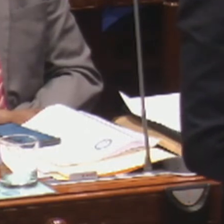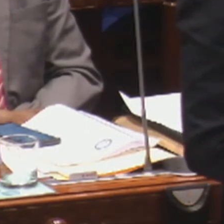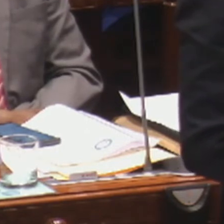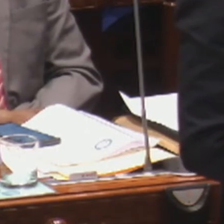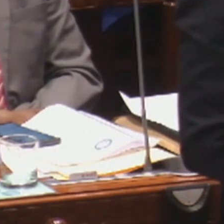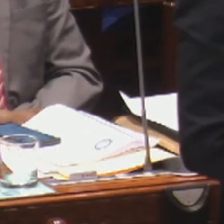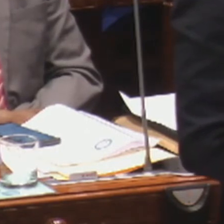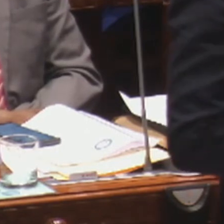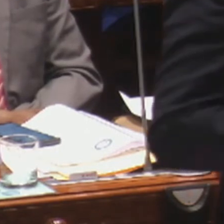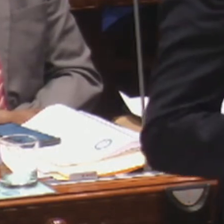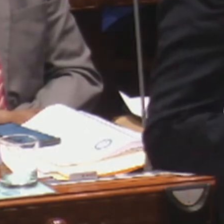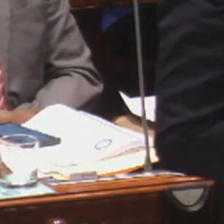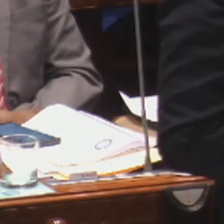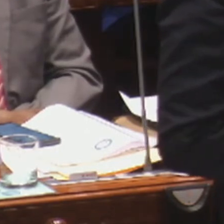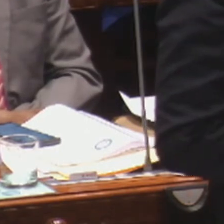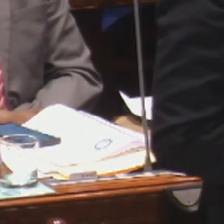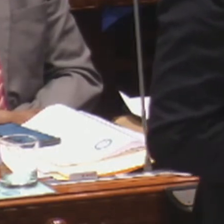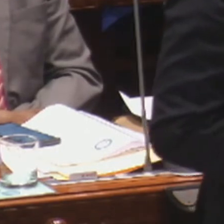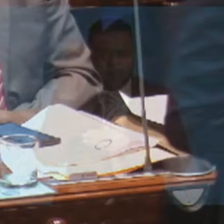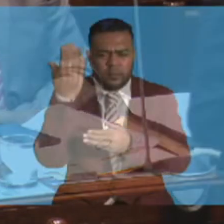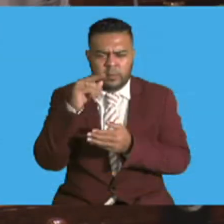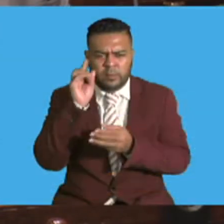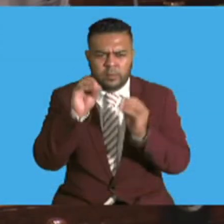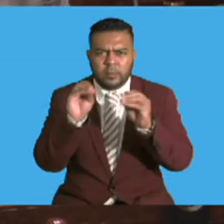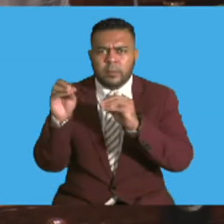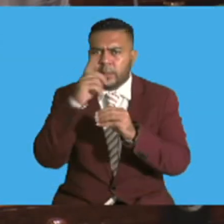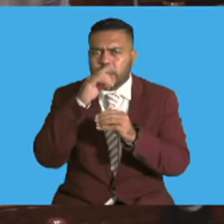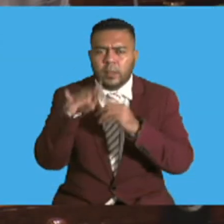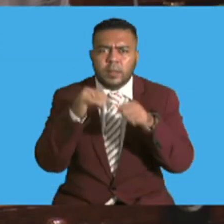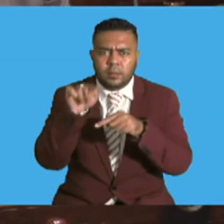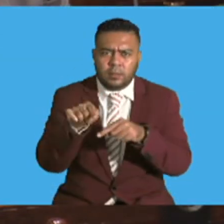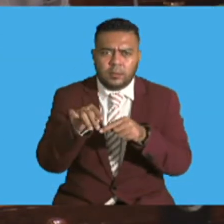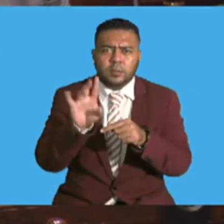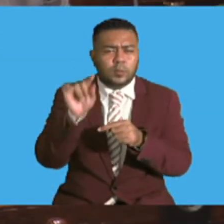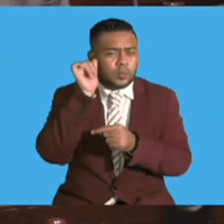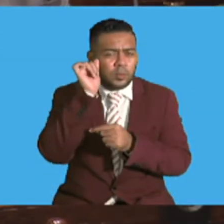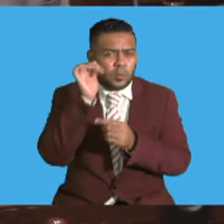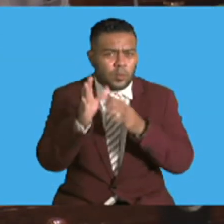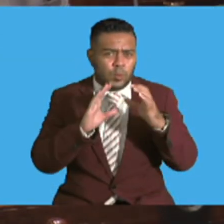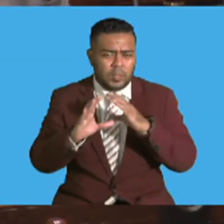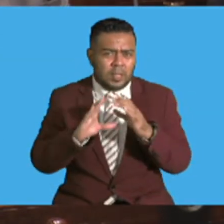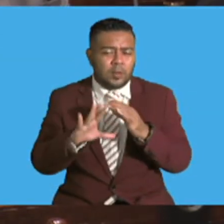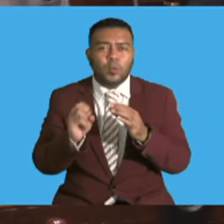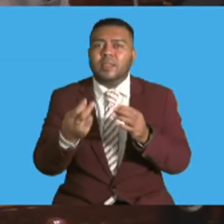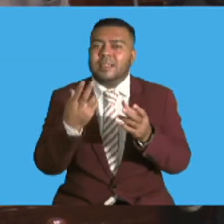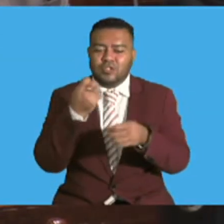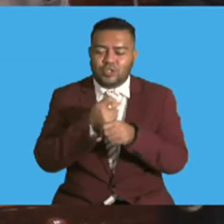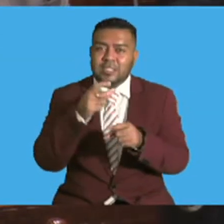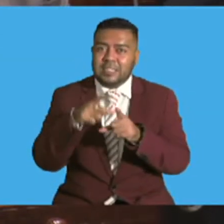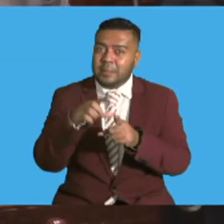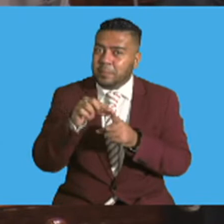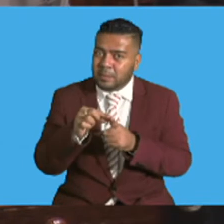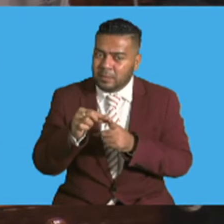Speaker, sir. We don't need to school people about this. In any case, the GDP figures, Mr. Speaker, sir, again, he should know this, years